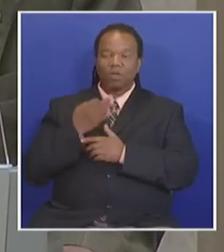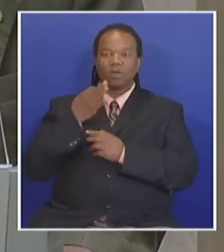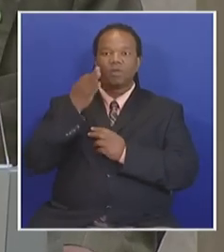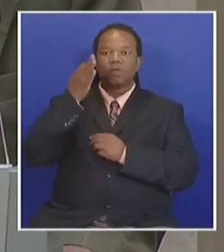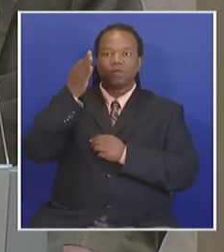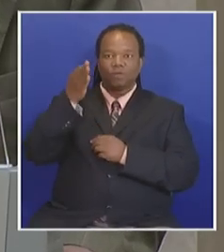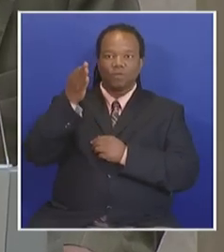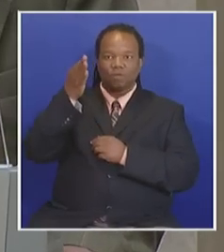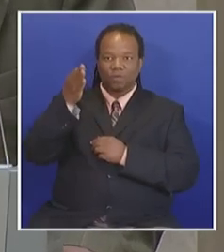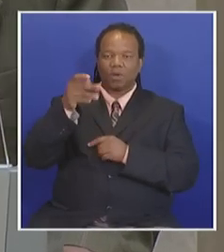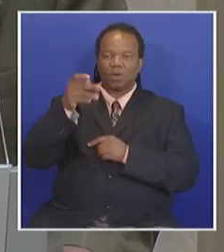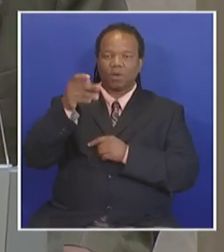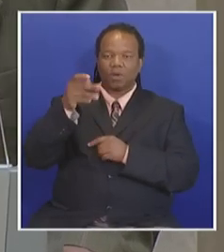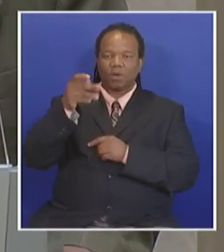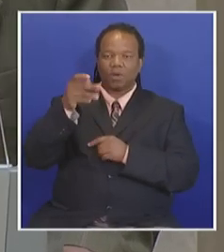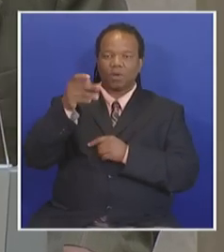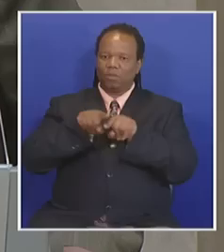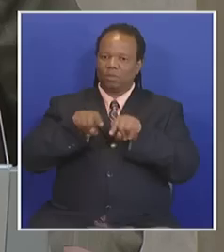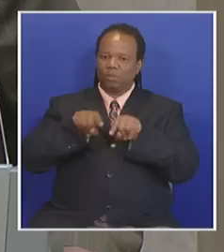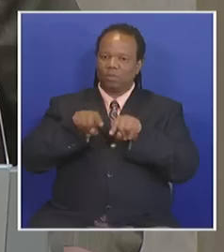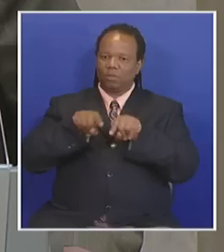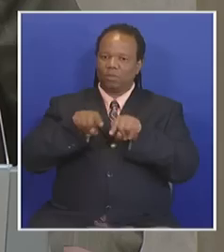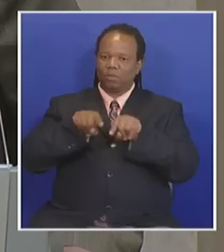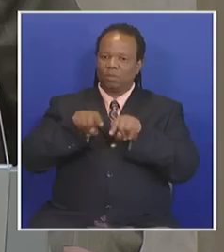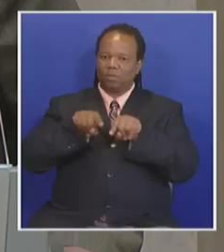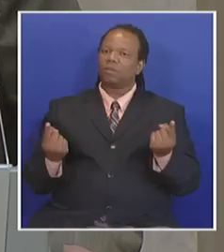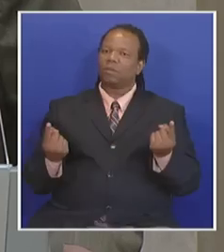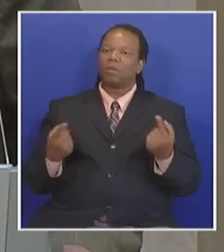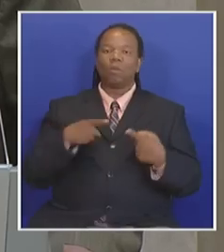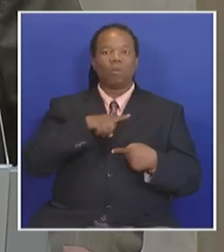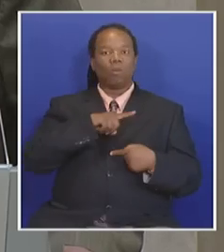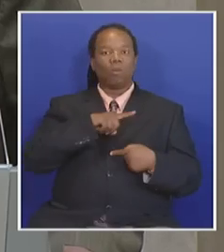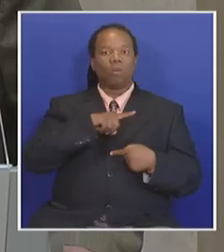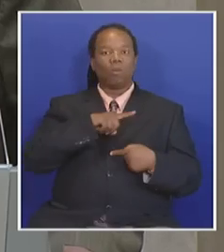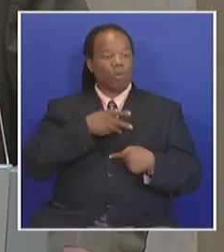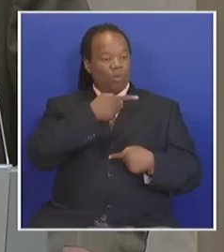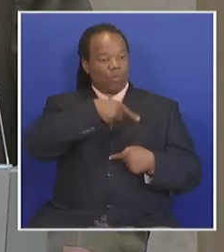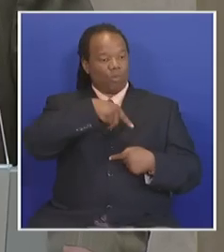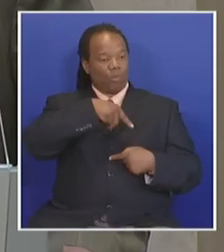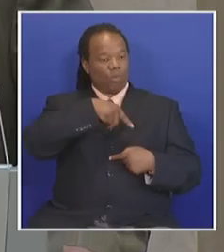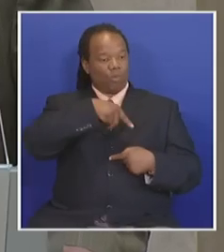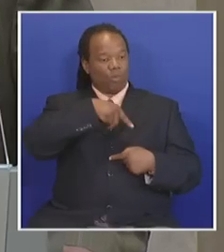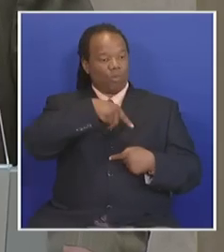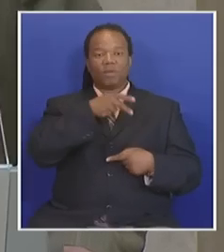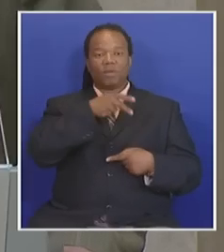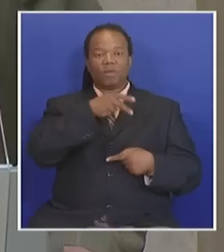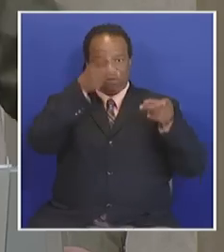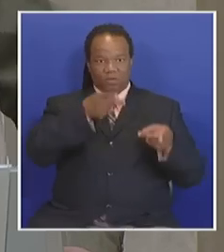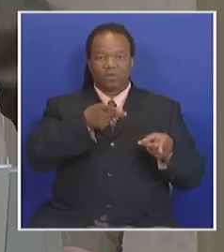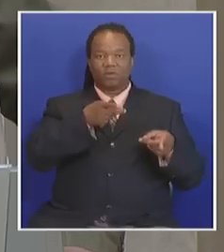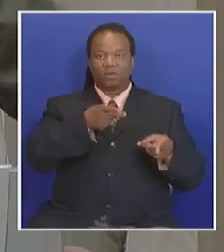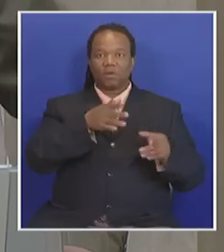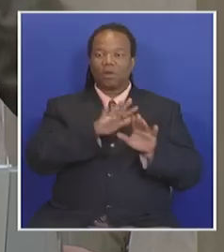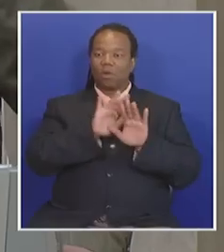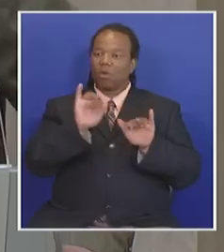differ according to the decision which we make today. The value of our